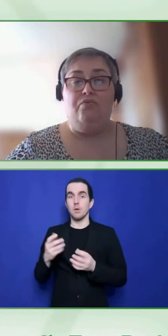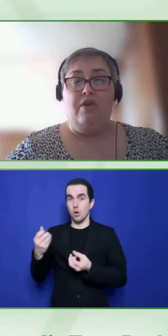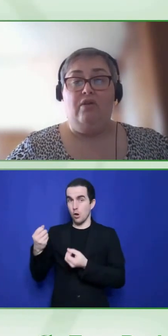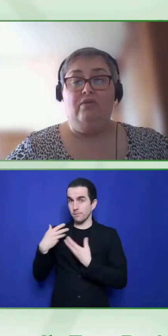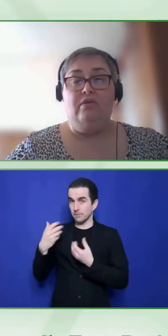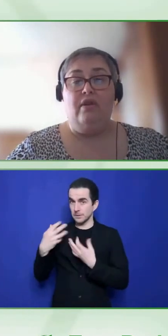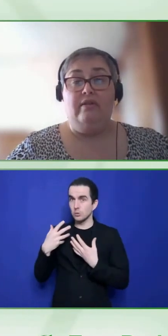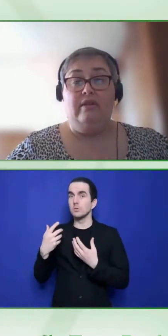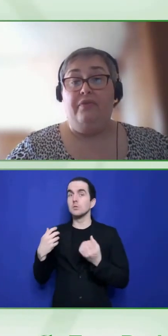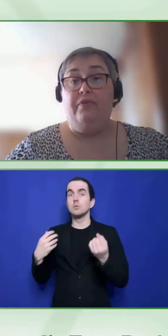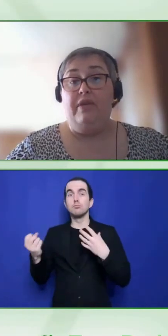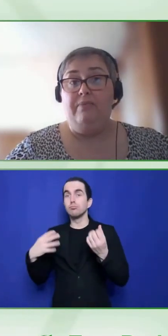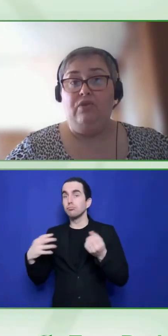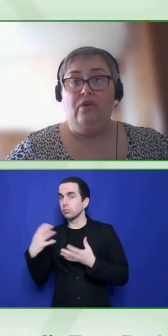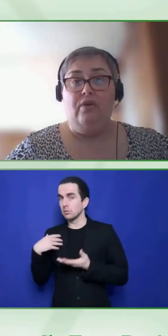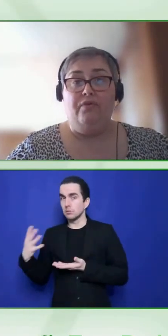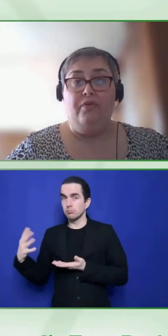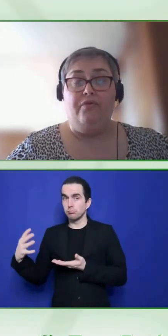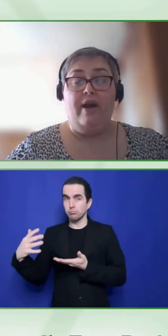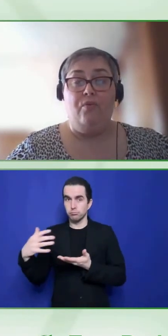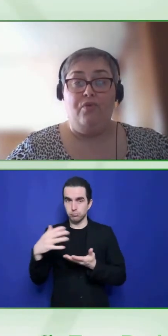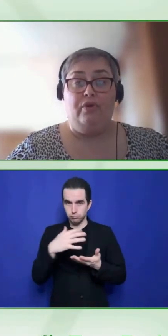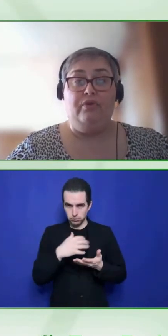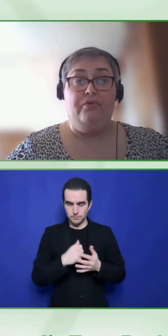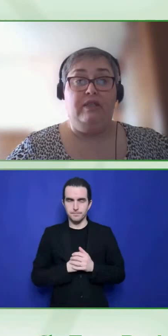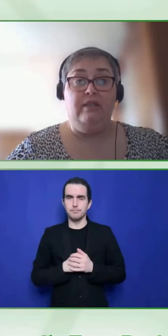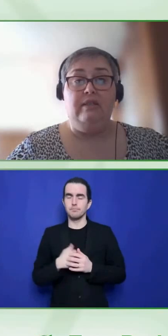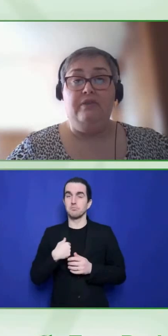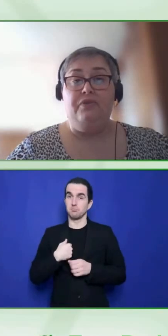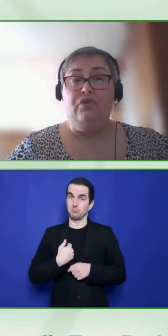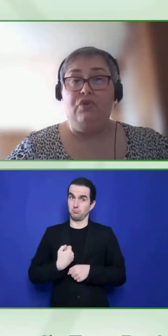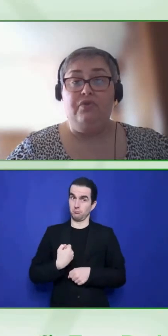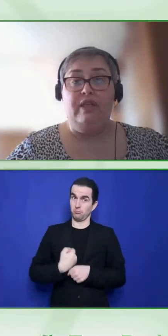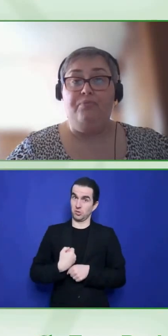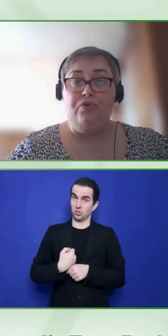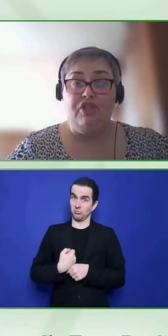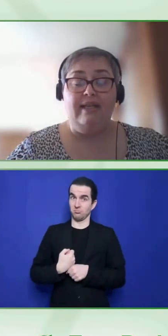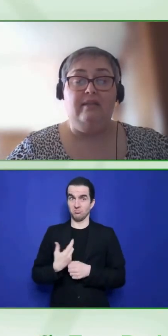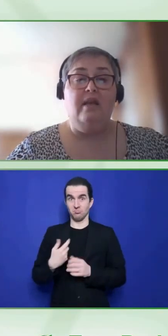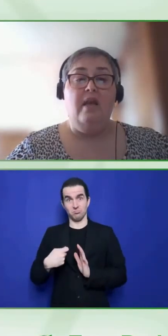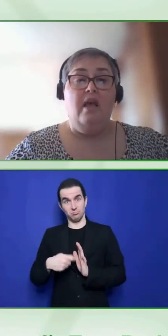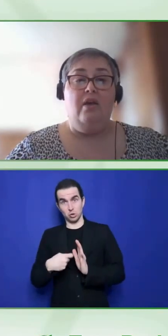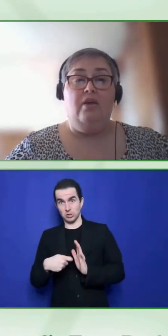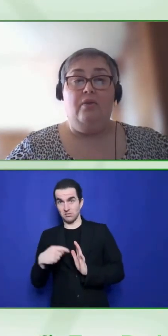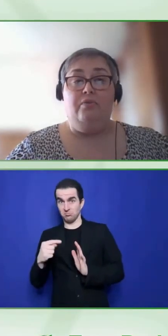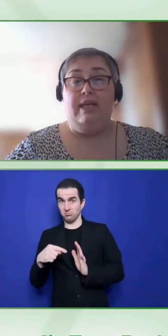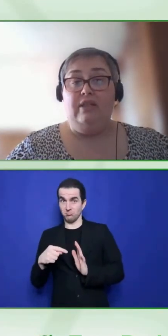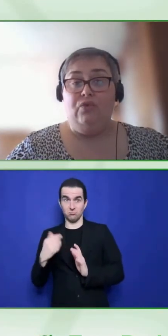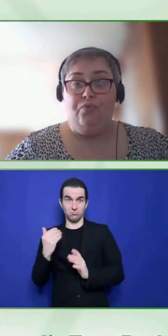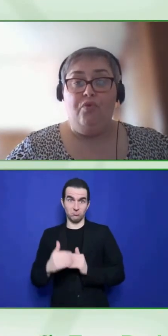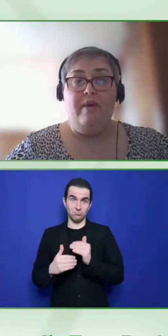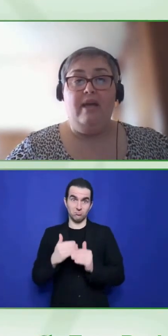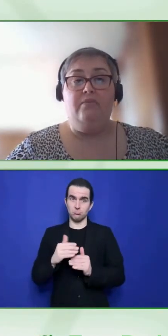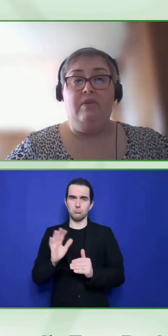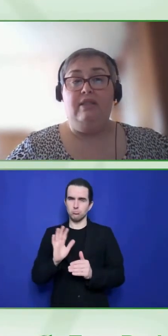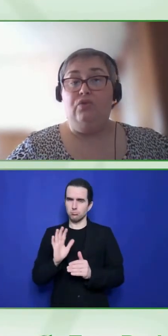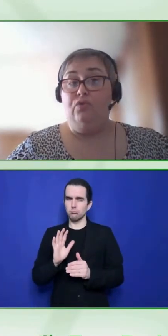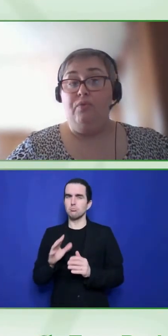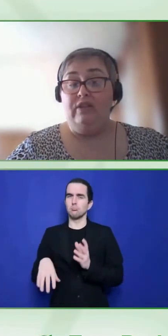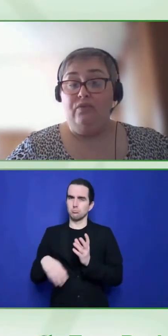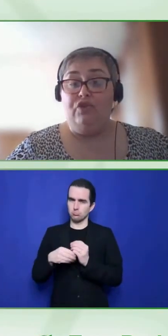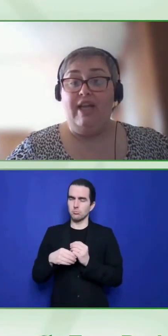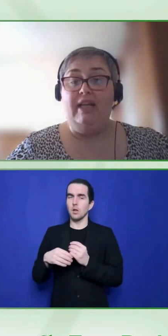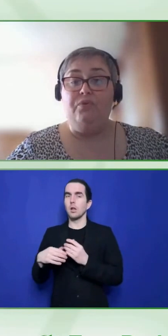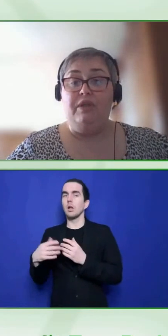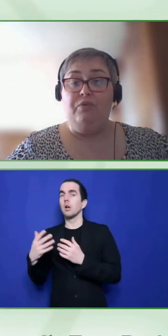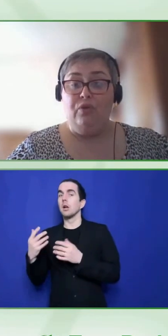disability around different themes of the FRA work. So for instance, in different survey and project related to Roma, related to the